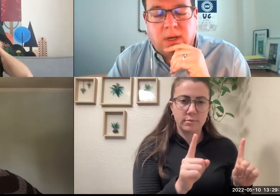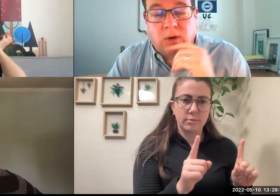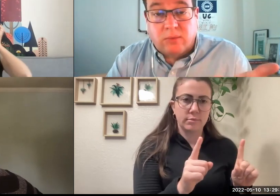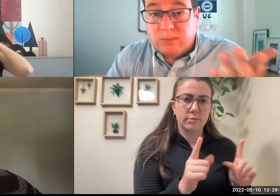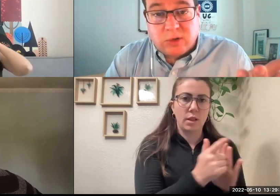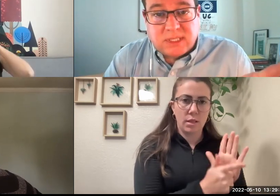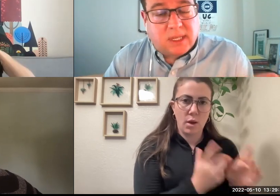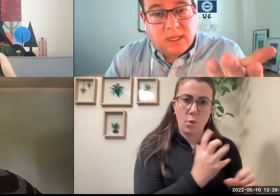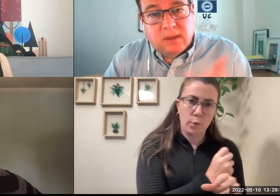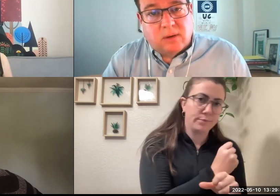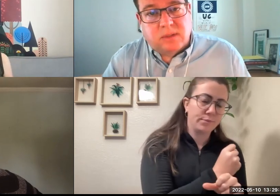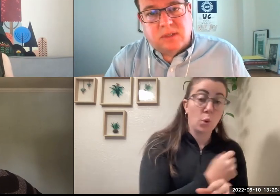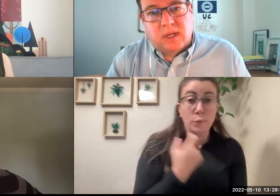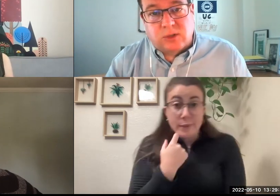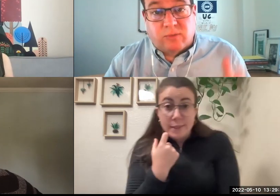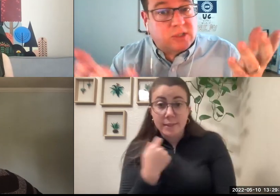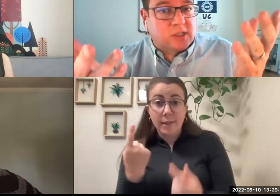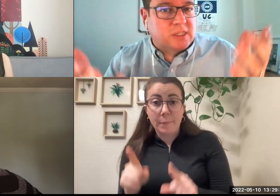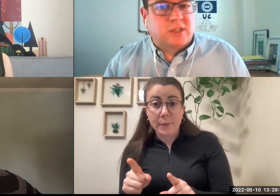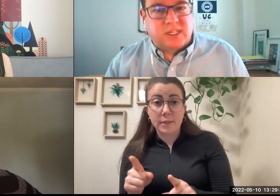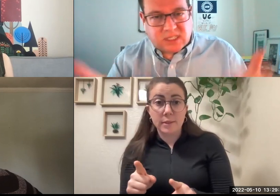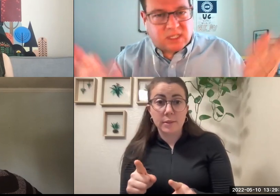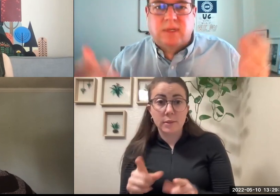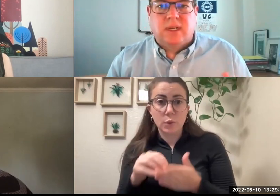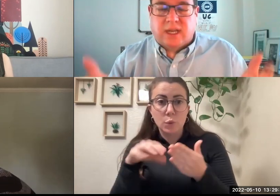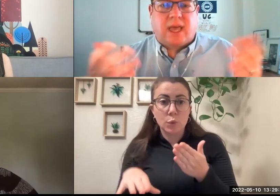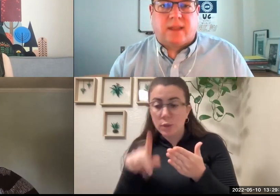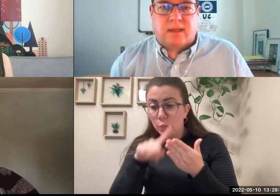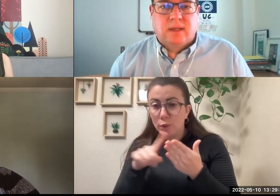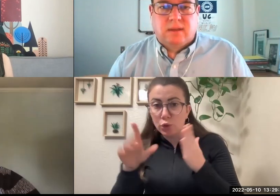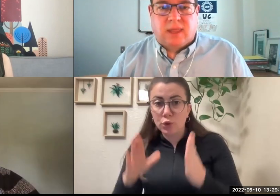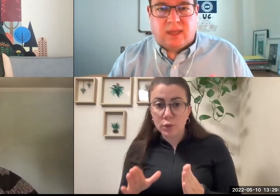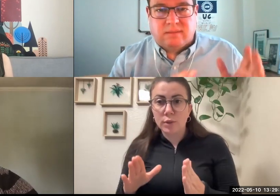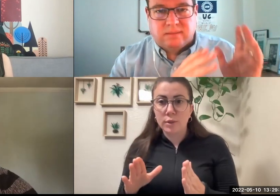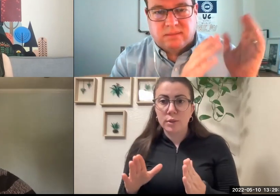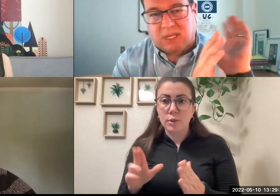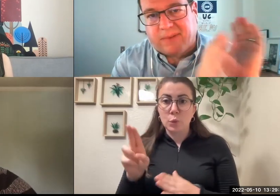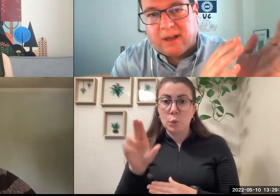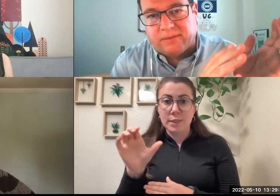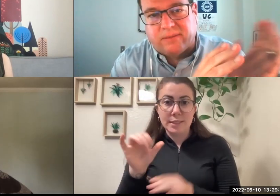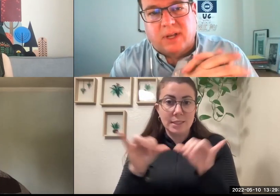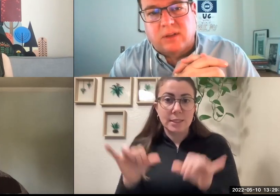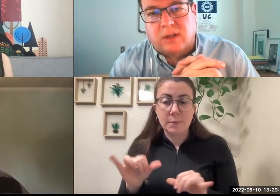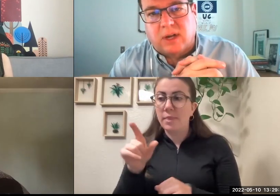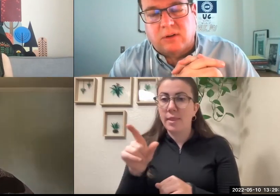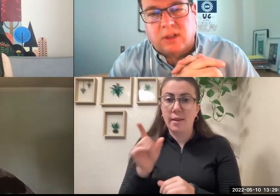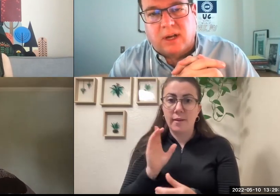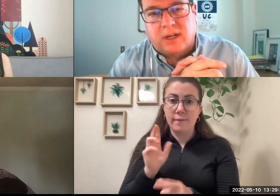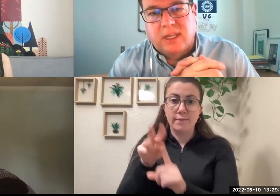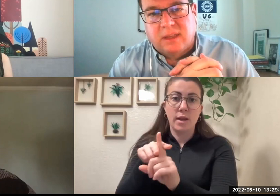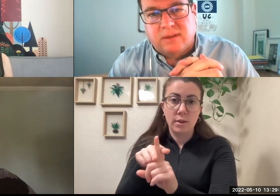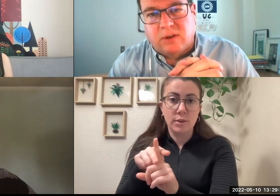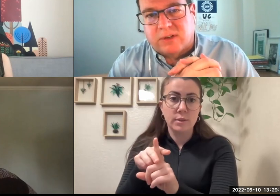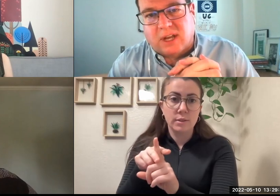And then one, or most recently, you know, student researchers in the UNC system, again, like they filed under the